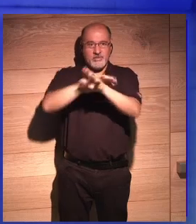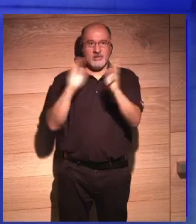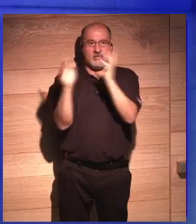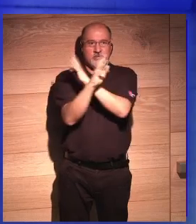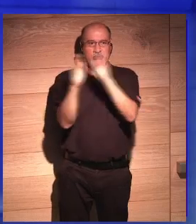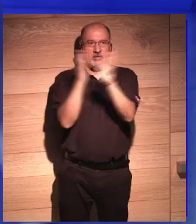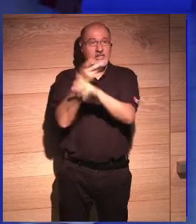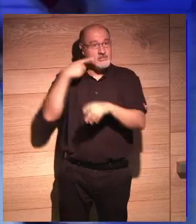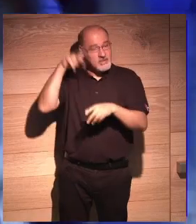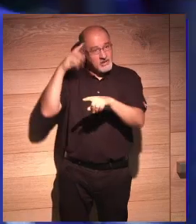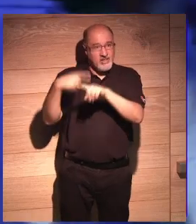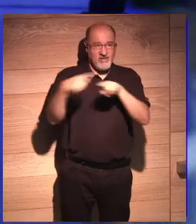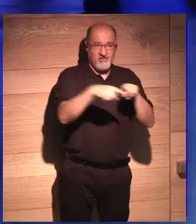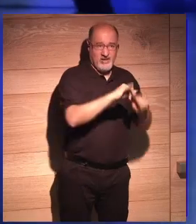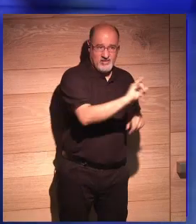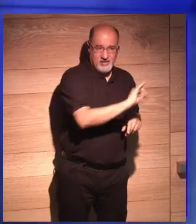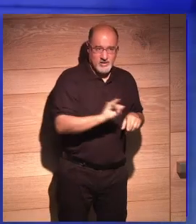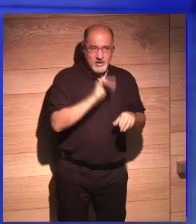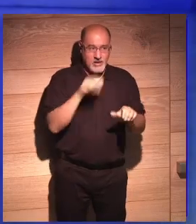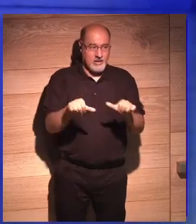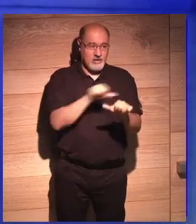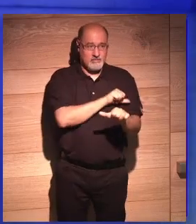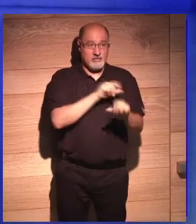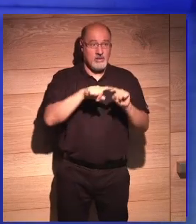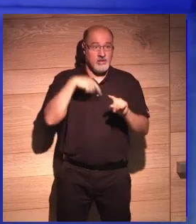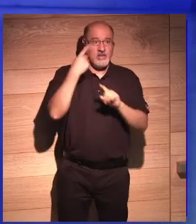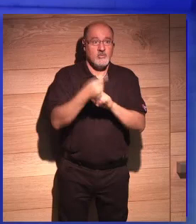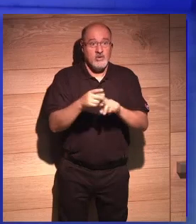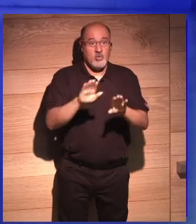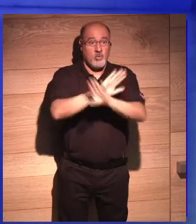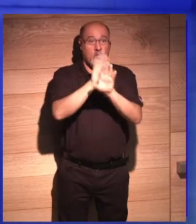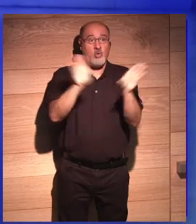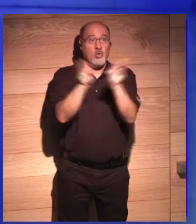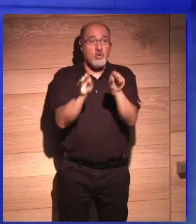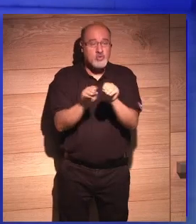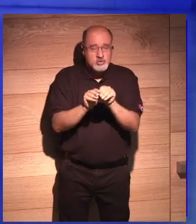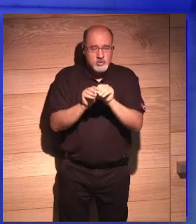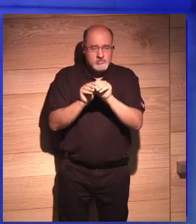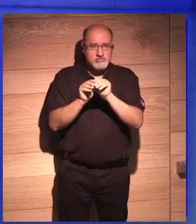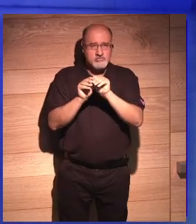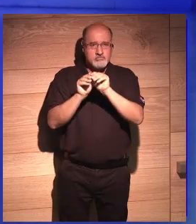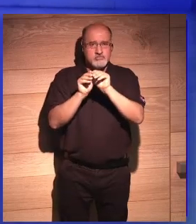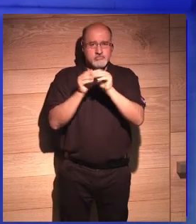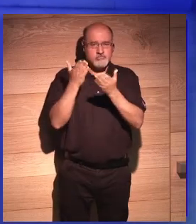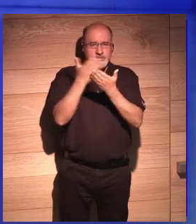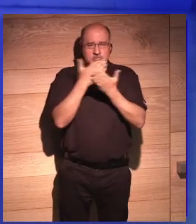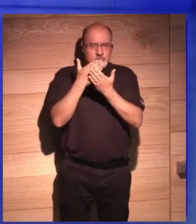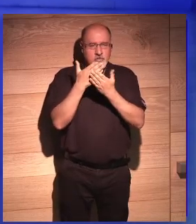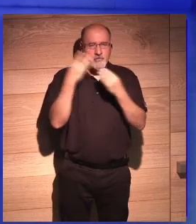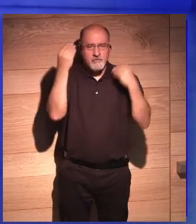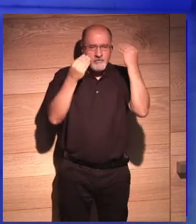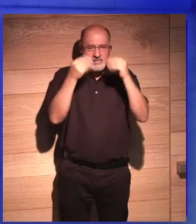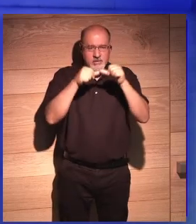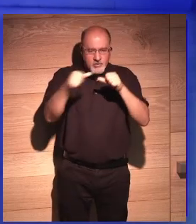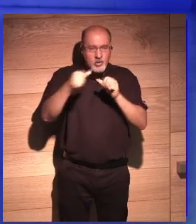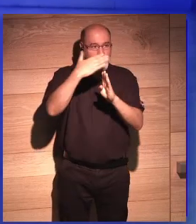that experience and thinking about how we engage people in different tiers of storytelling.